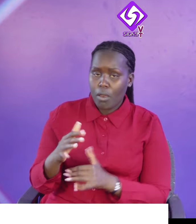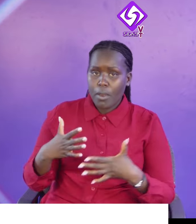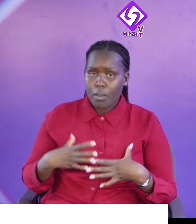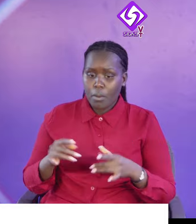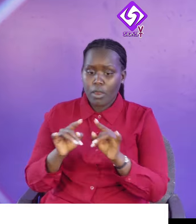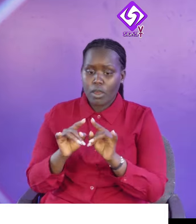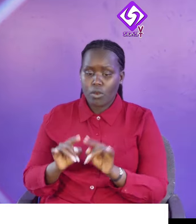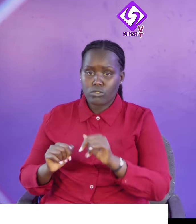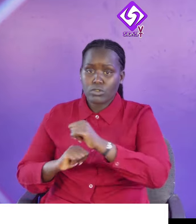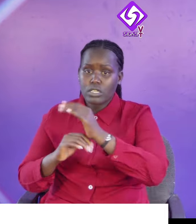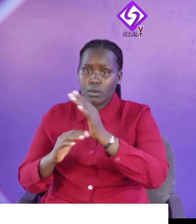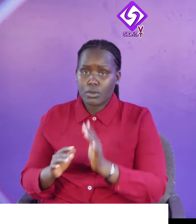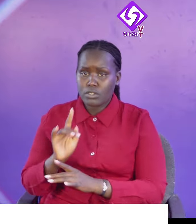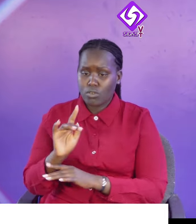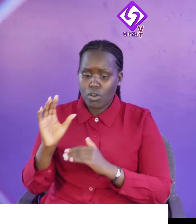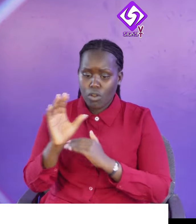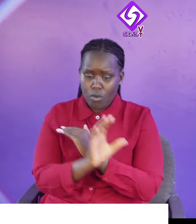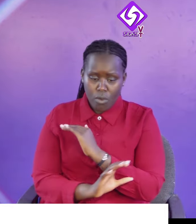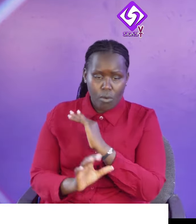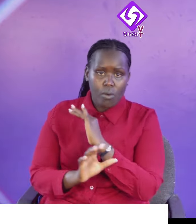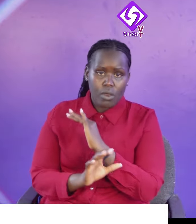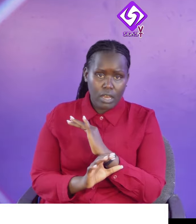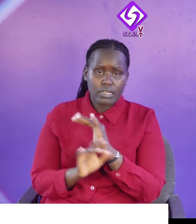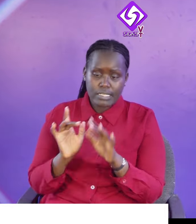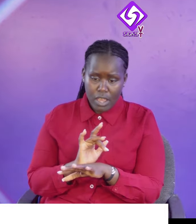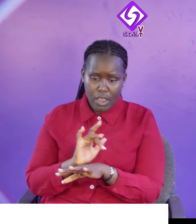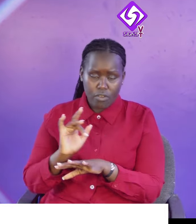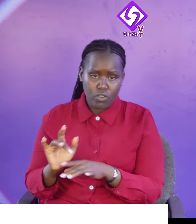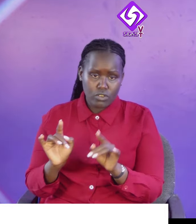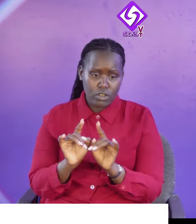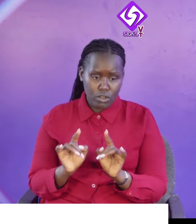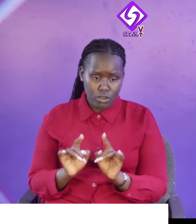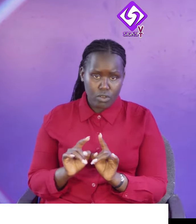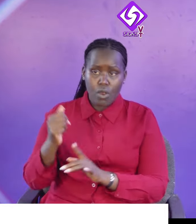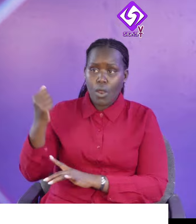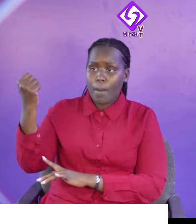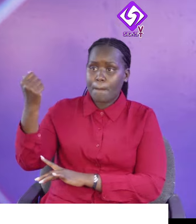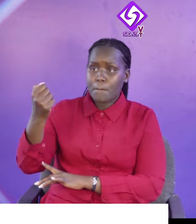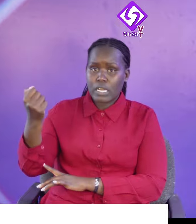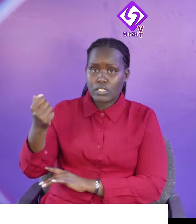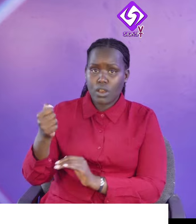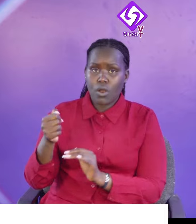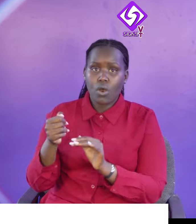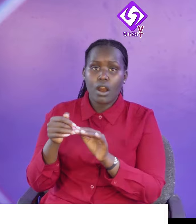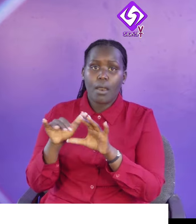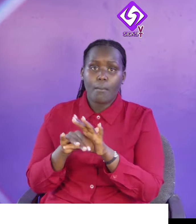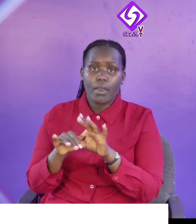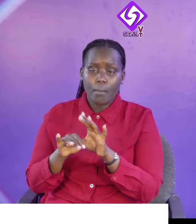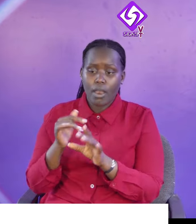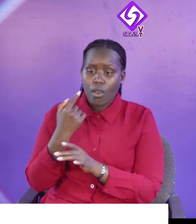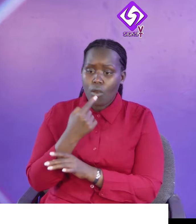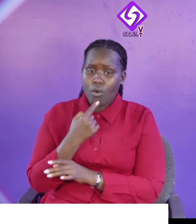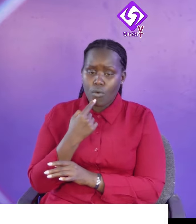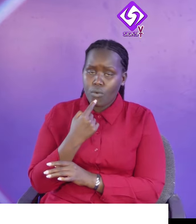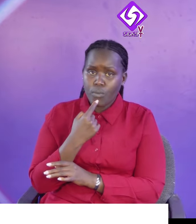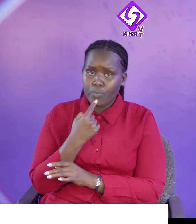supporters, was one of country's most influential and enduring political figures, a man whose life